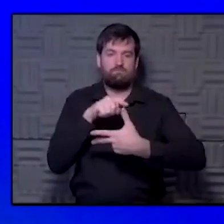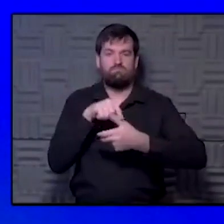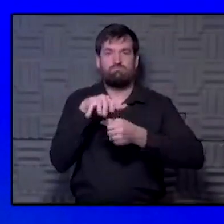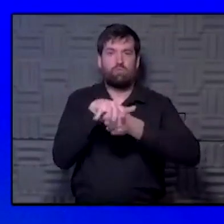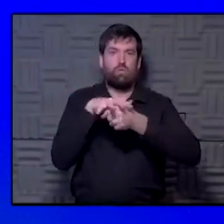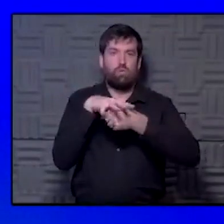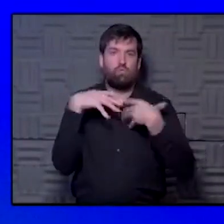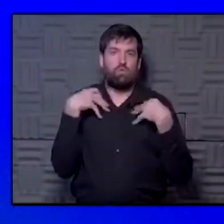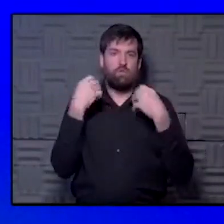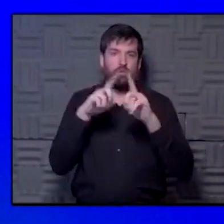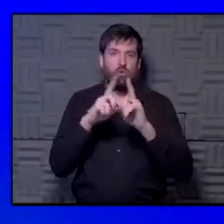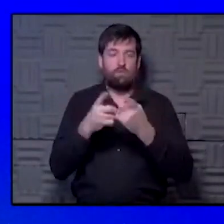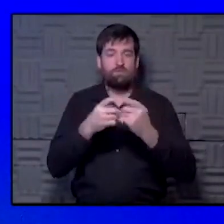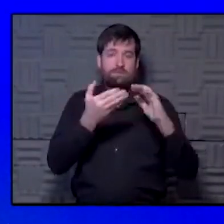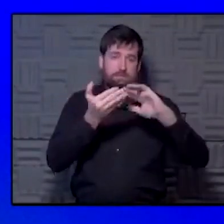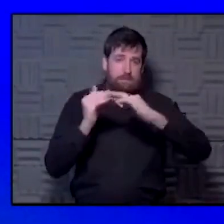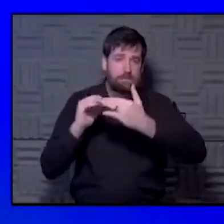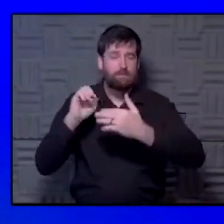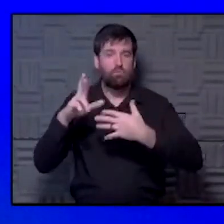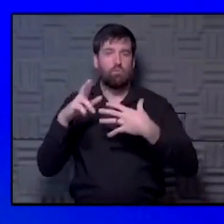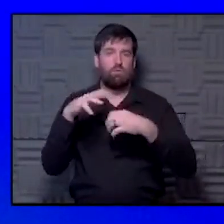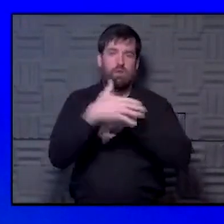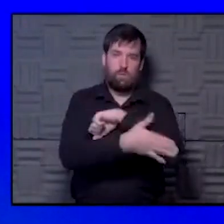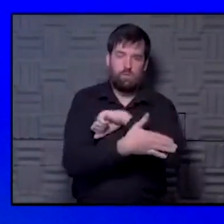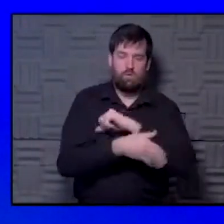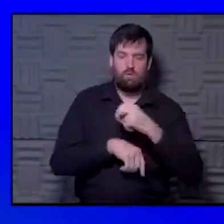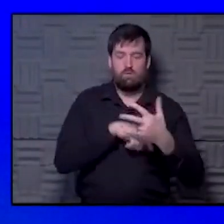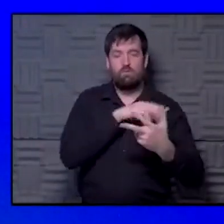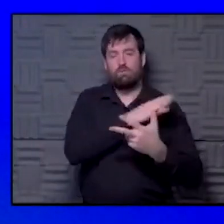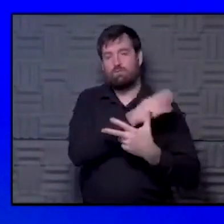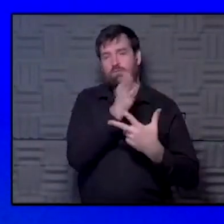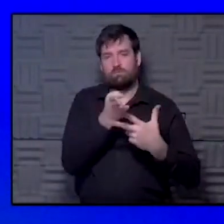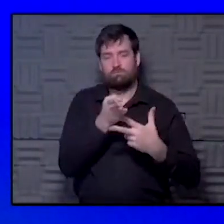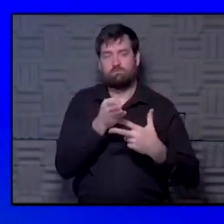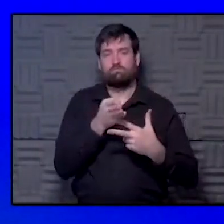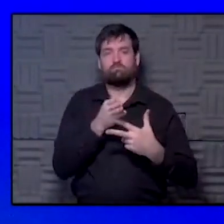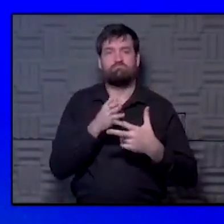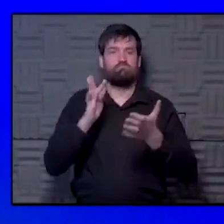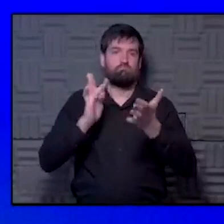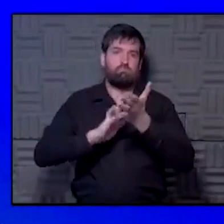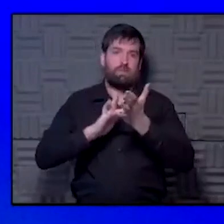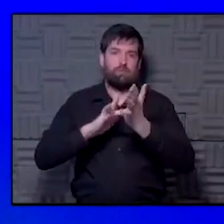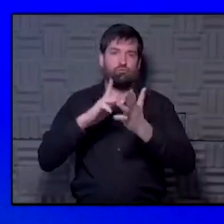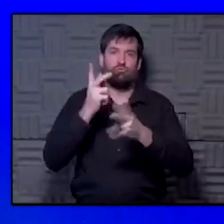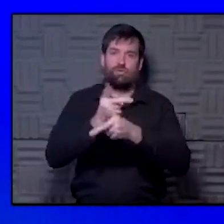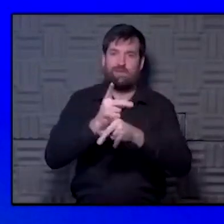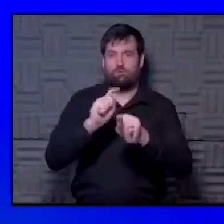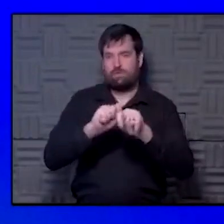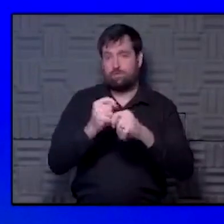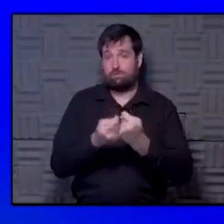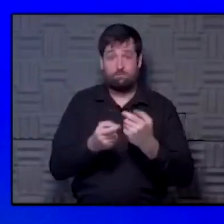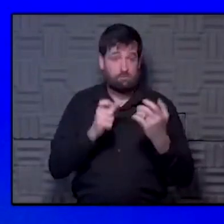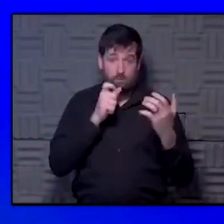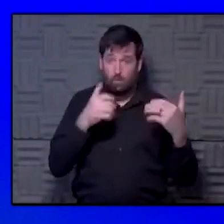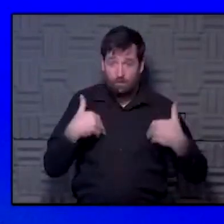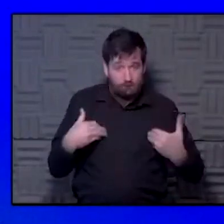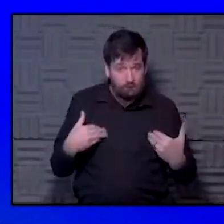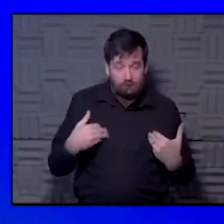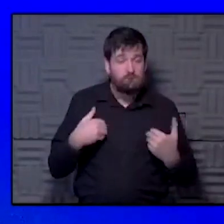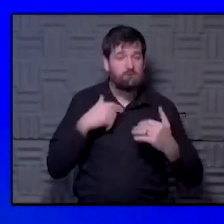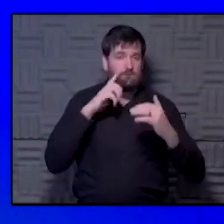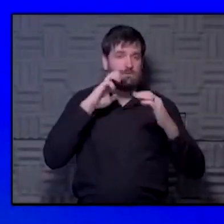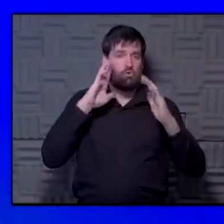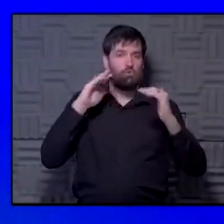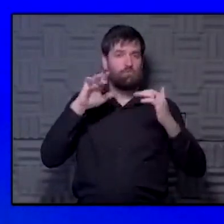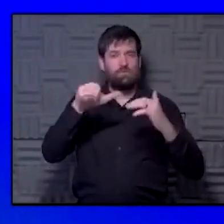local health department, whether that's the city or the county. Number two, that is your medical care team. If you don't have a medical care team, hopefully